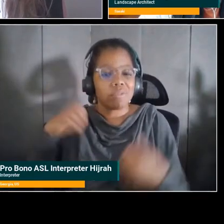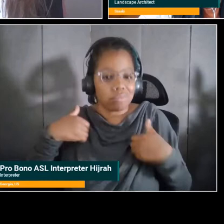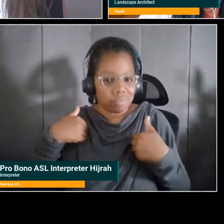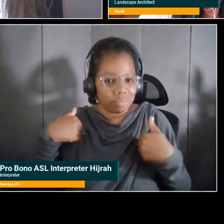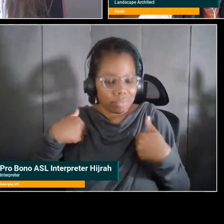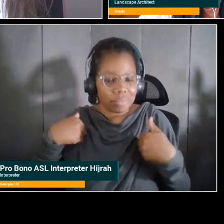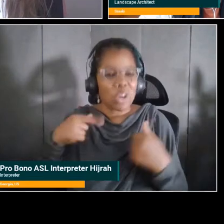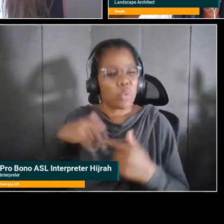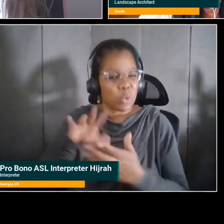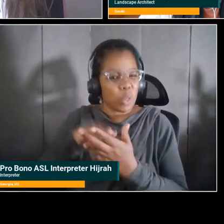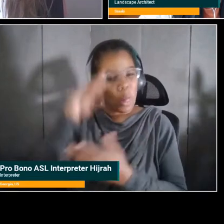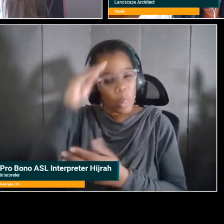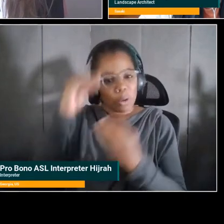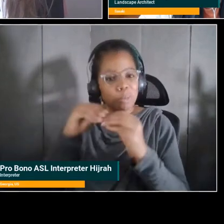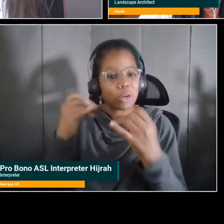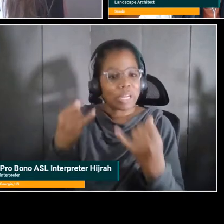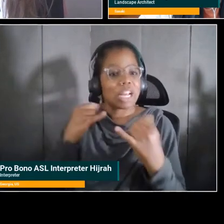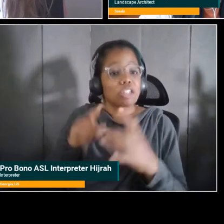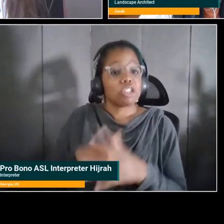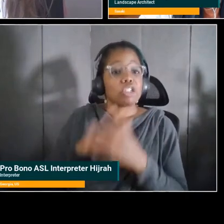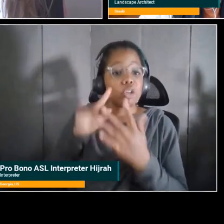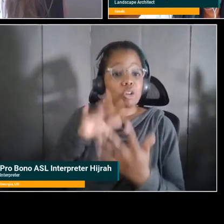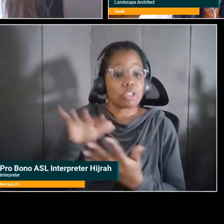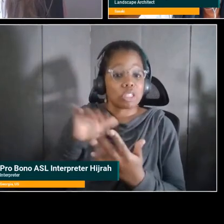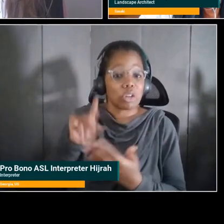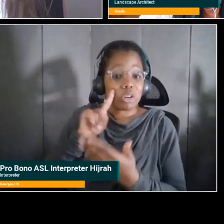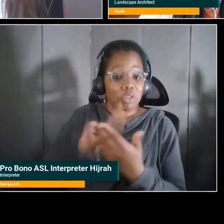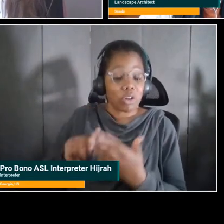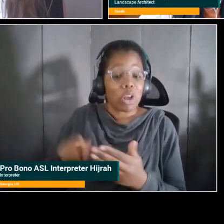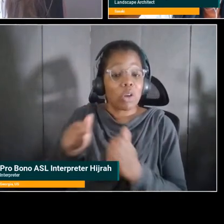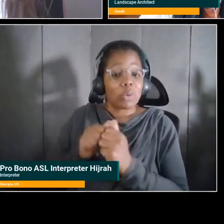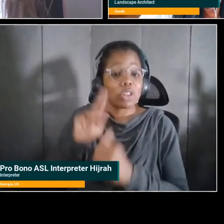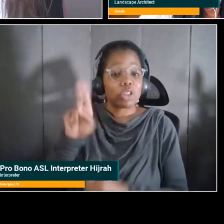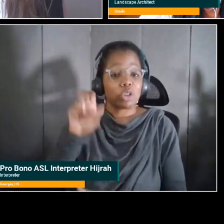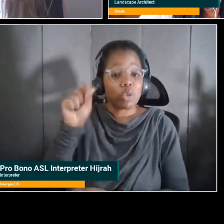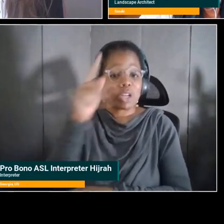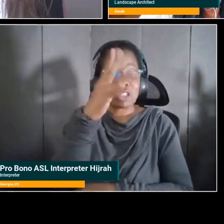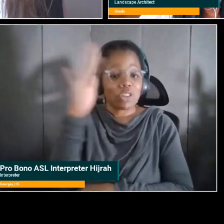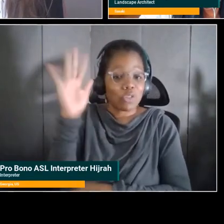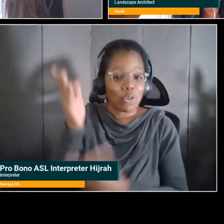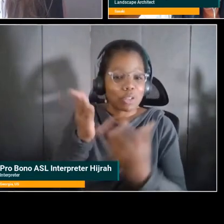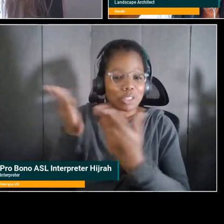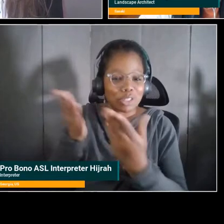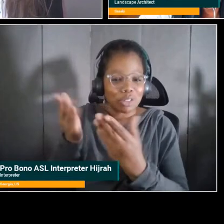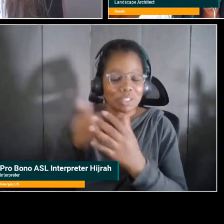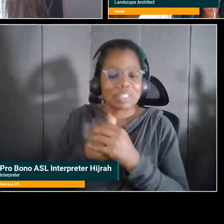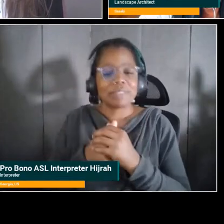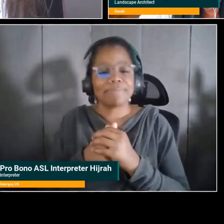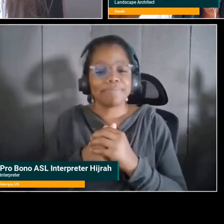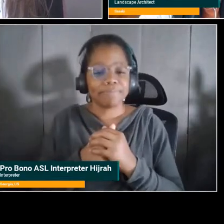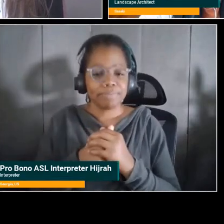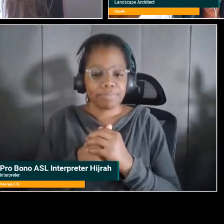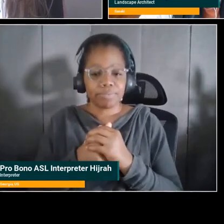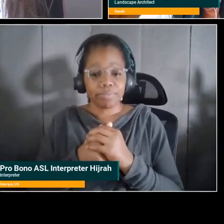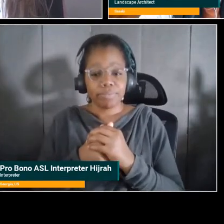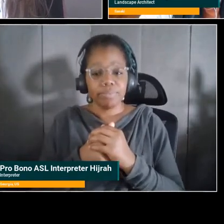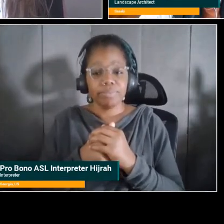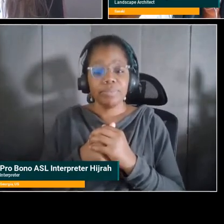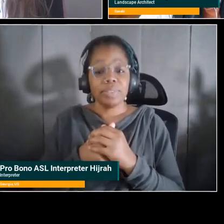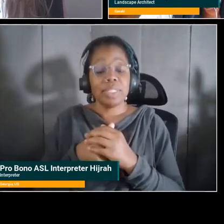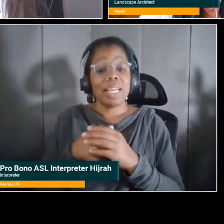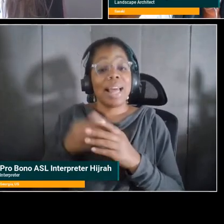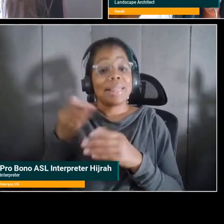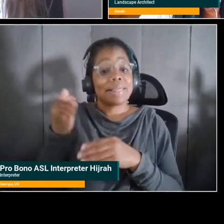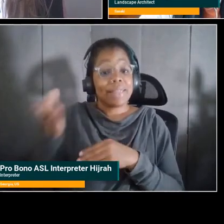studying climate change as a researcher with the U.S. Forest Service out of the Pacific Northwest Research Station. In this capacity,